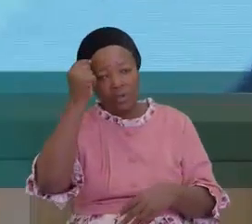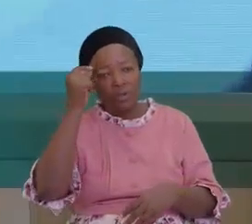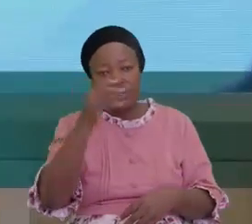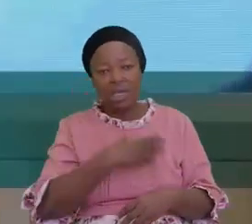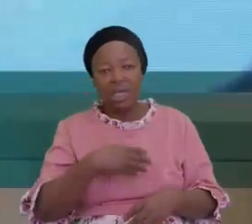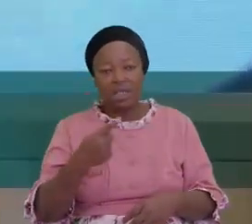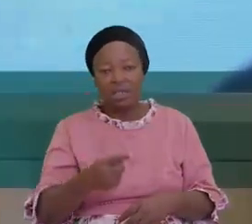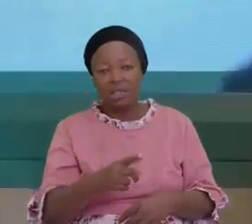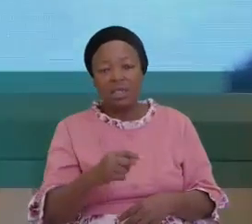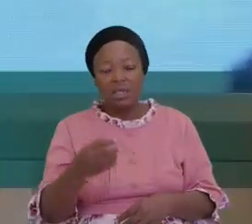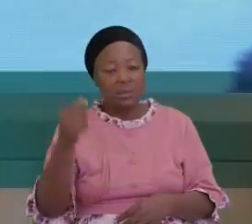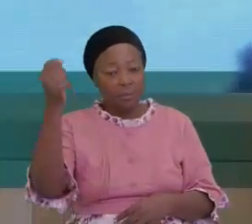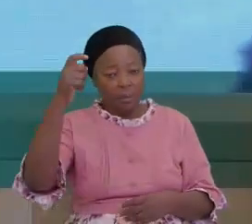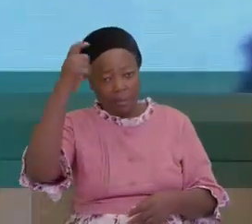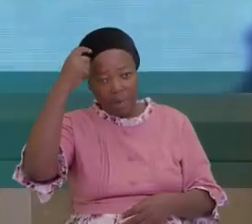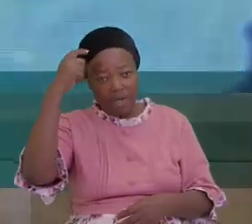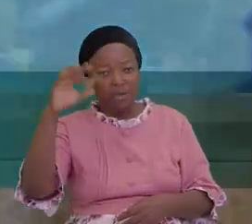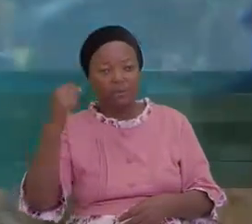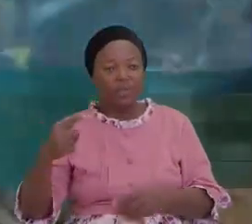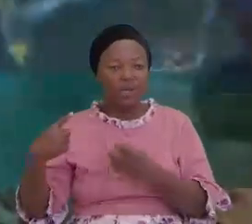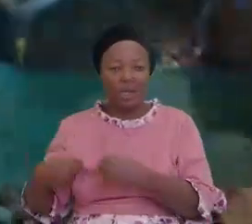the intents of the heart.